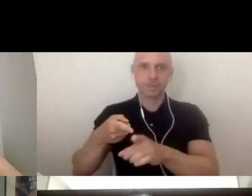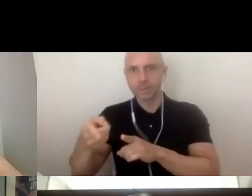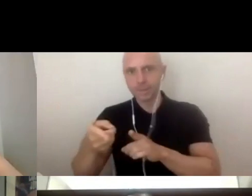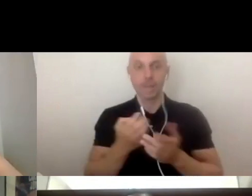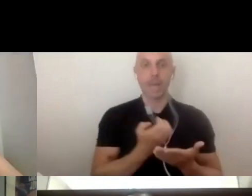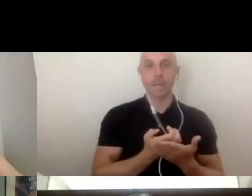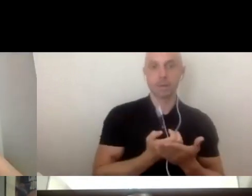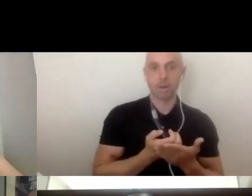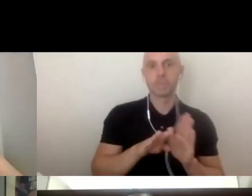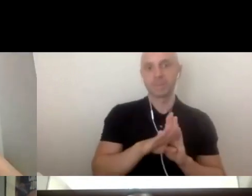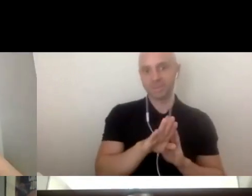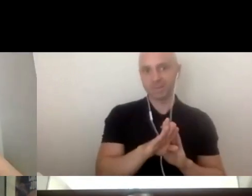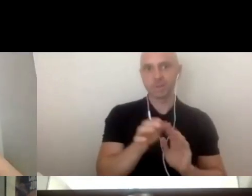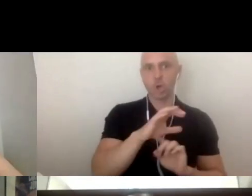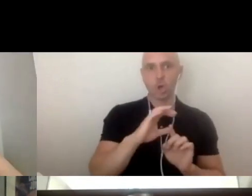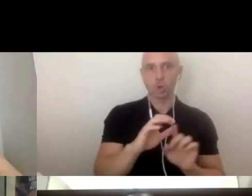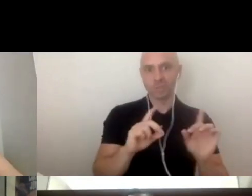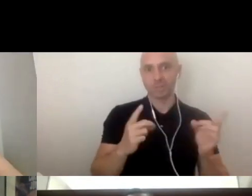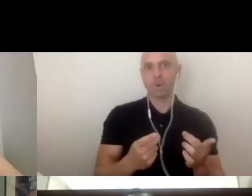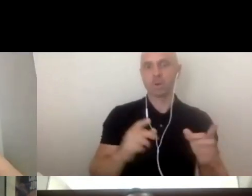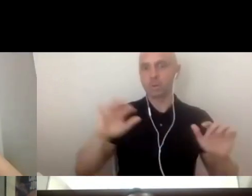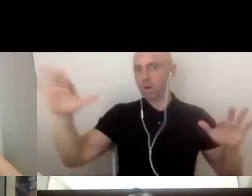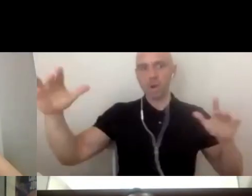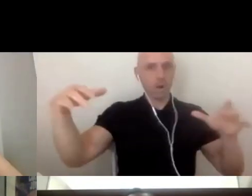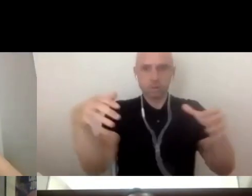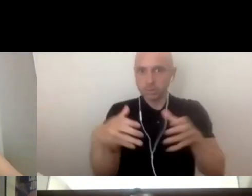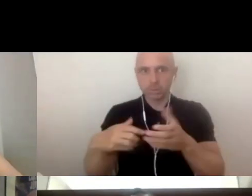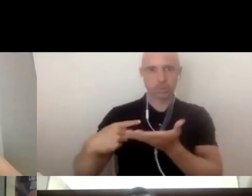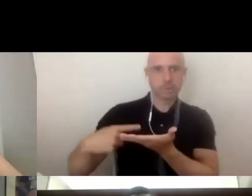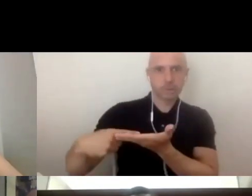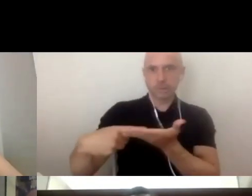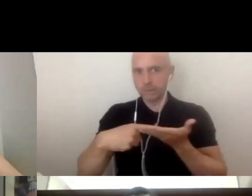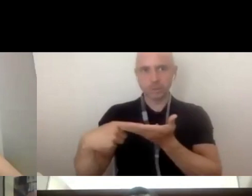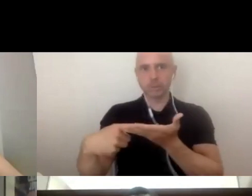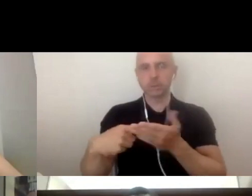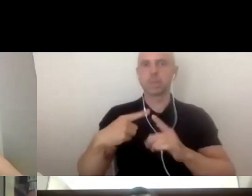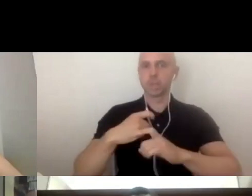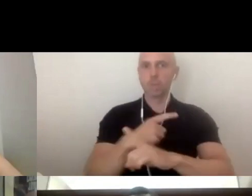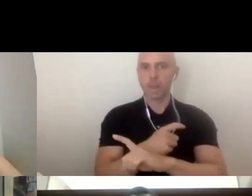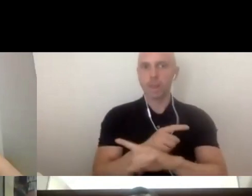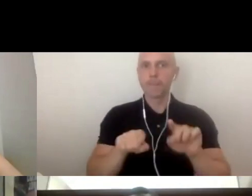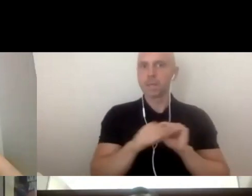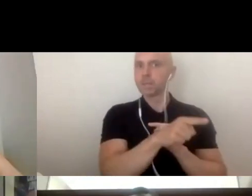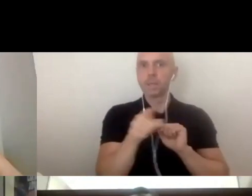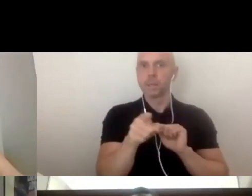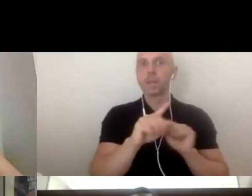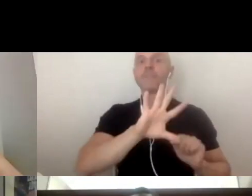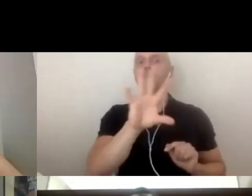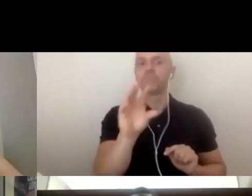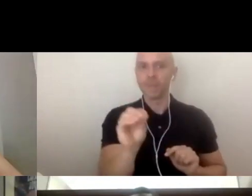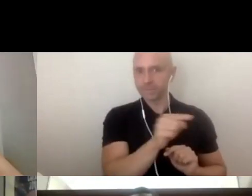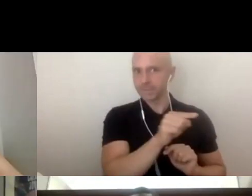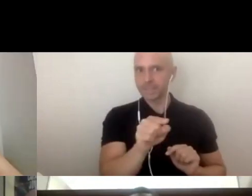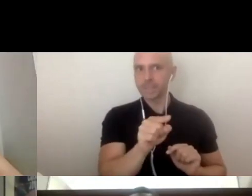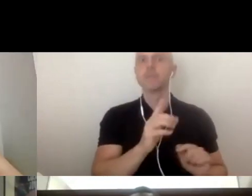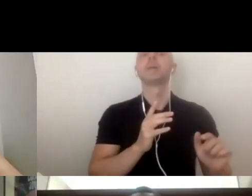as the province with their MPAC agency. So we were really pleased with the response, and we hope that this means many of the live music venues